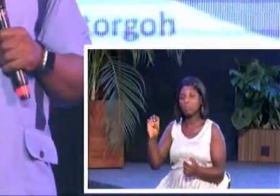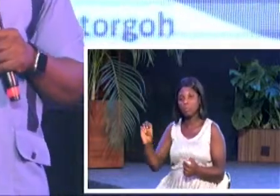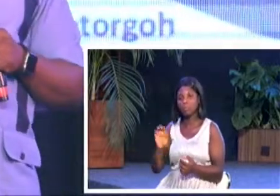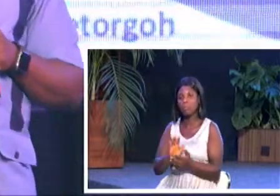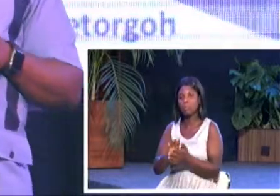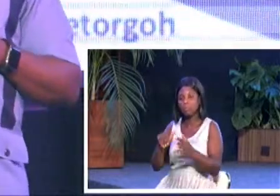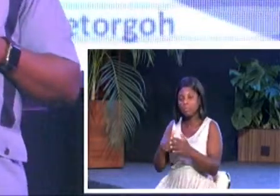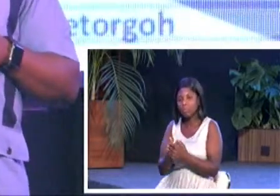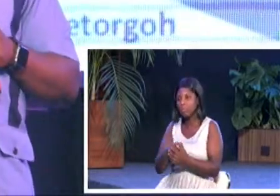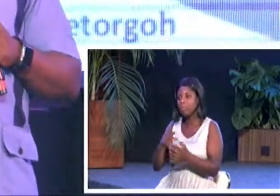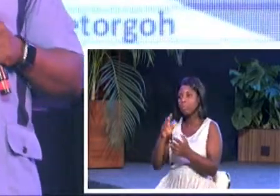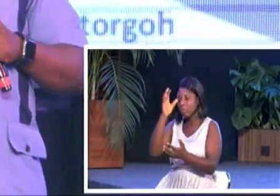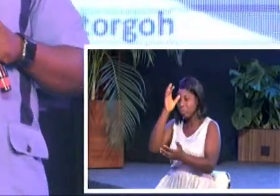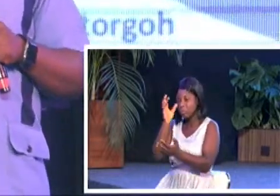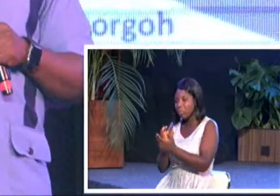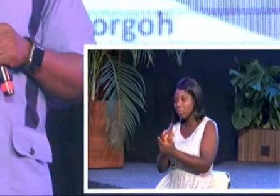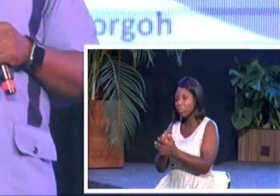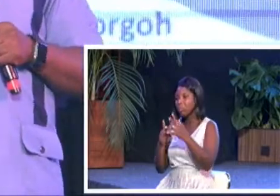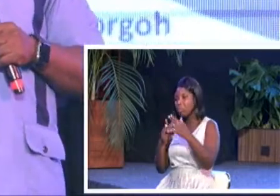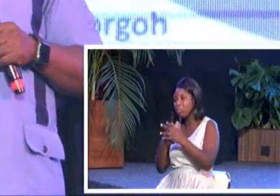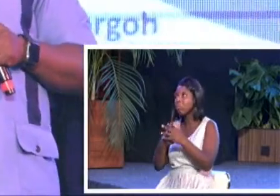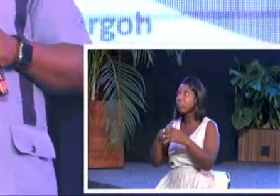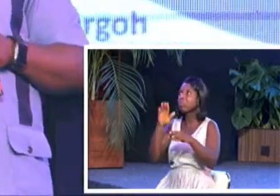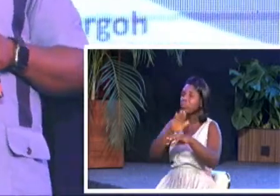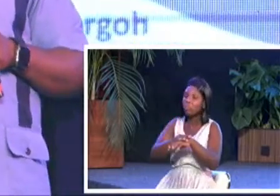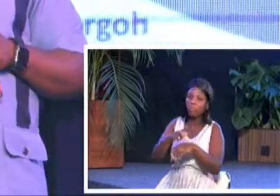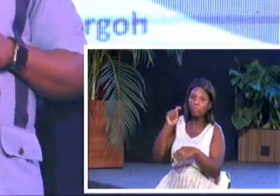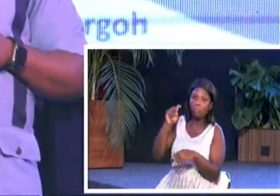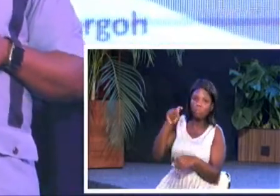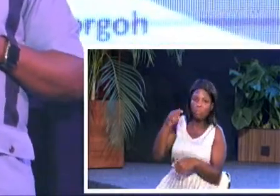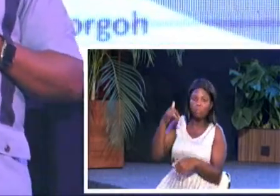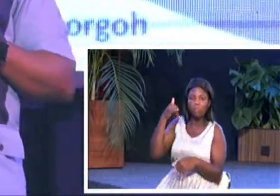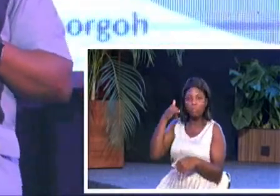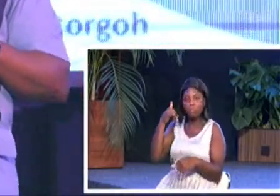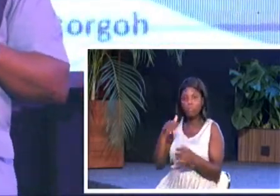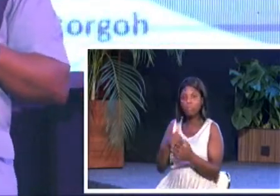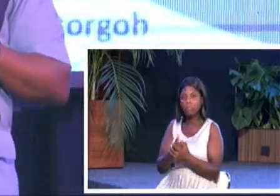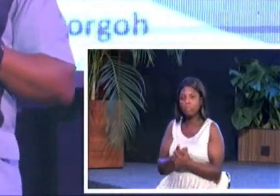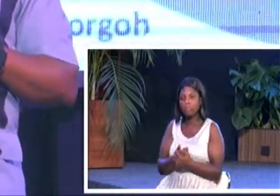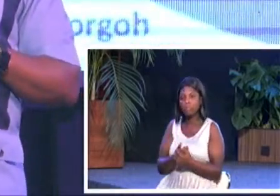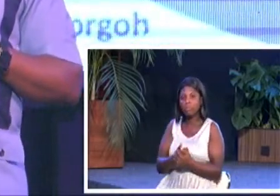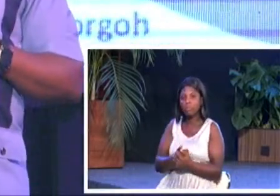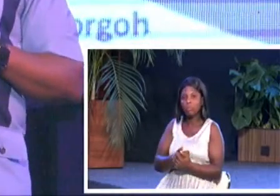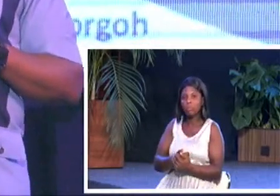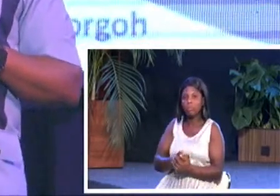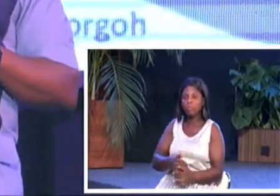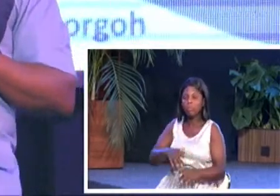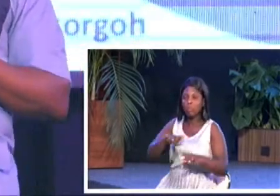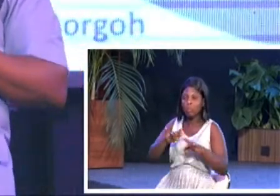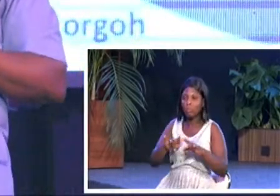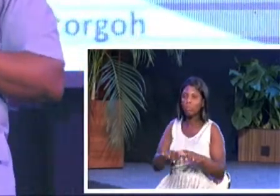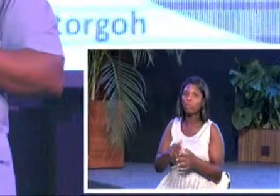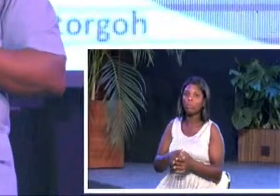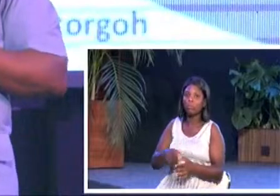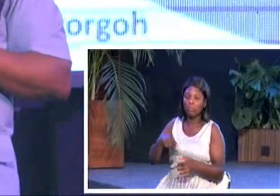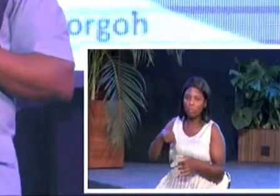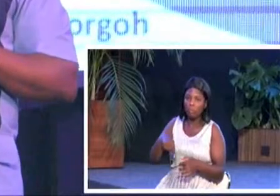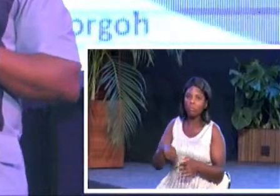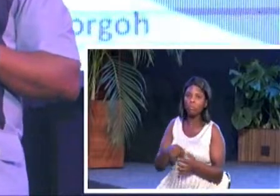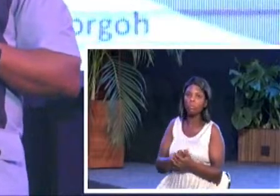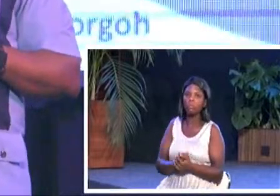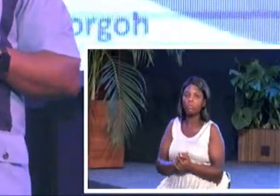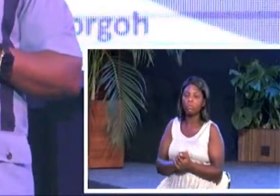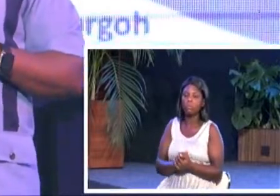video appears. It's what they call the user interface design. Now, when you click on it, how those things respond is what we